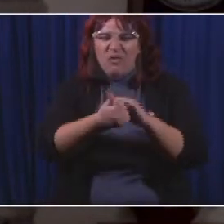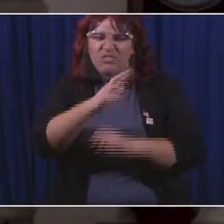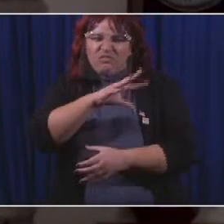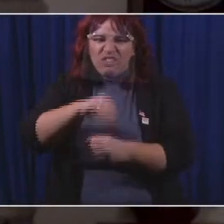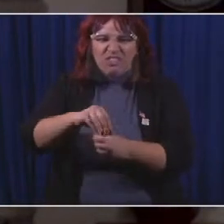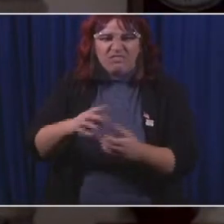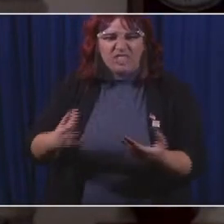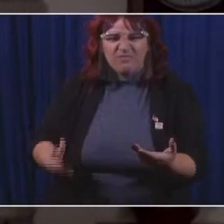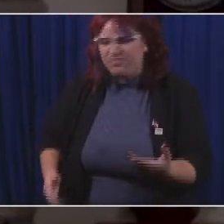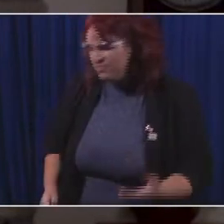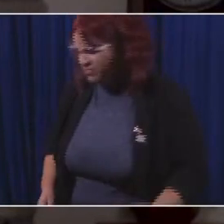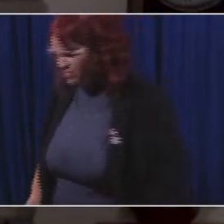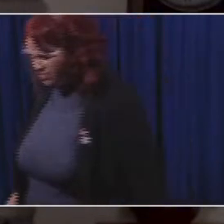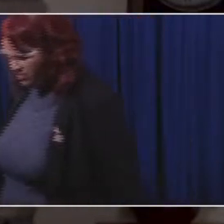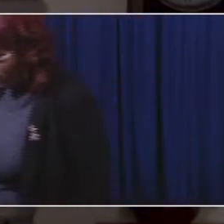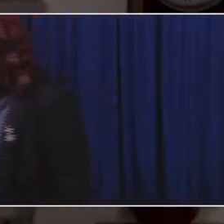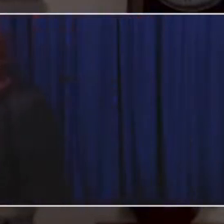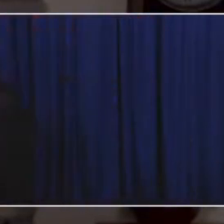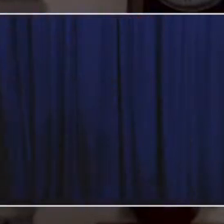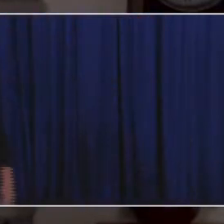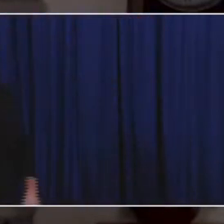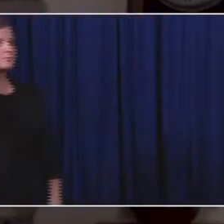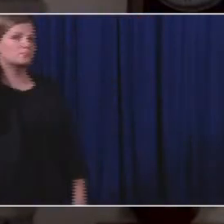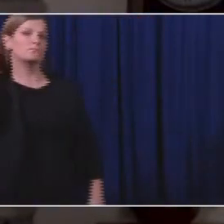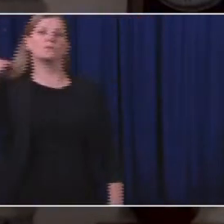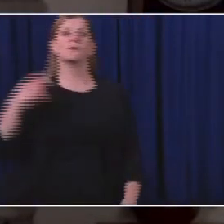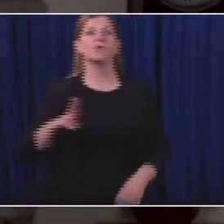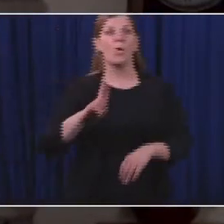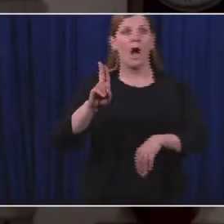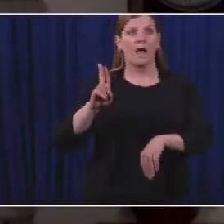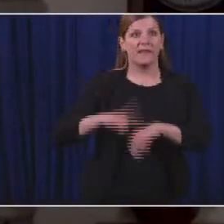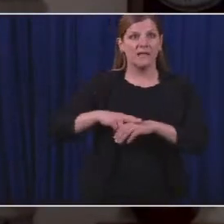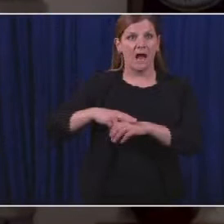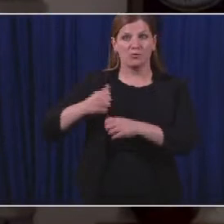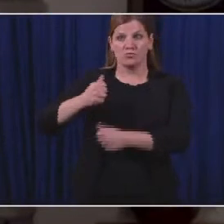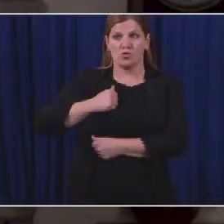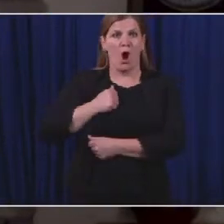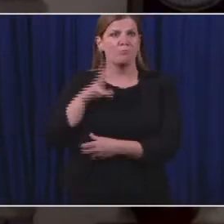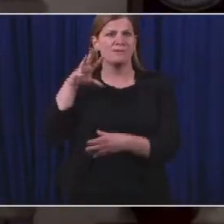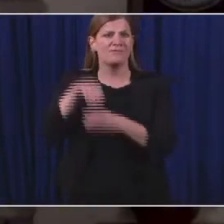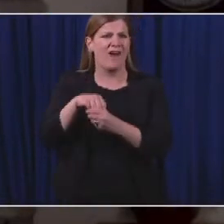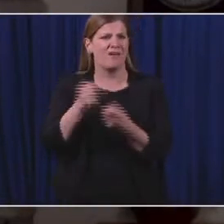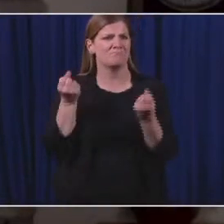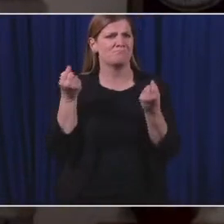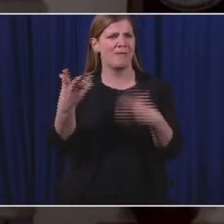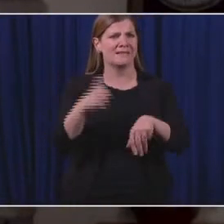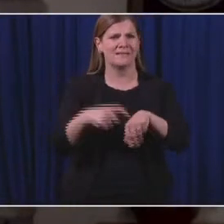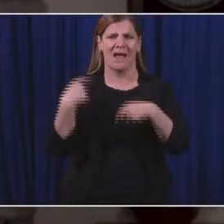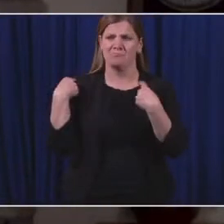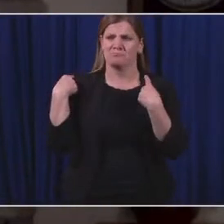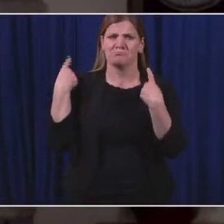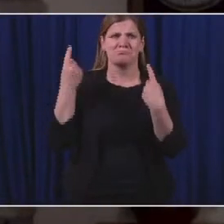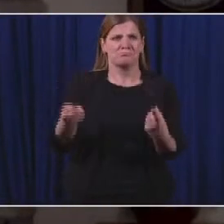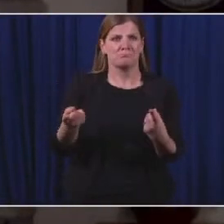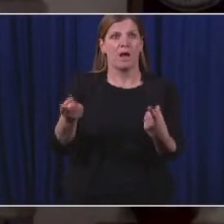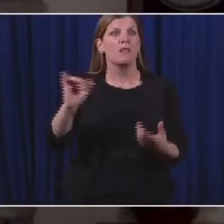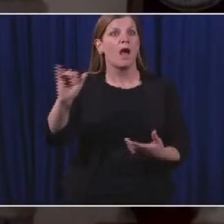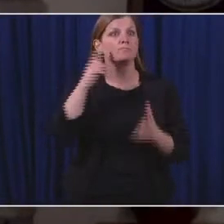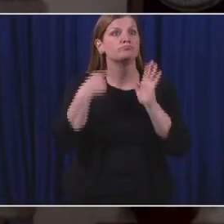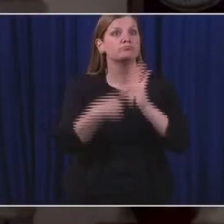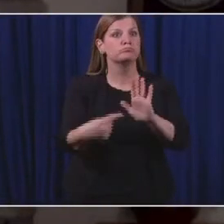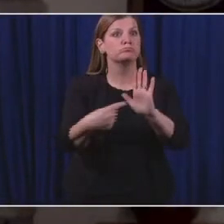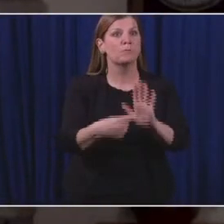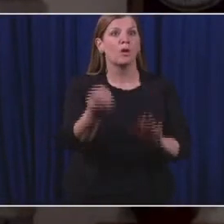ways during this pandemic. Food banks, you've seen them on videos that we have shown. They've been involved since the